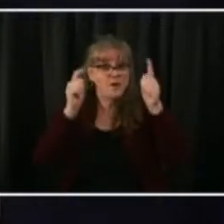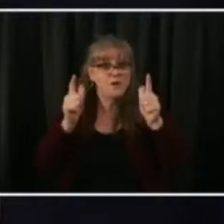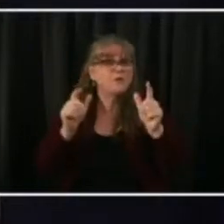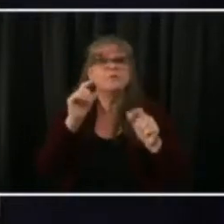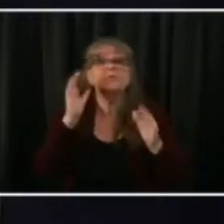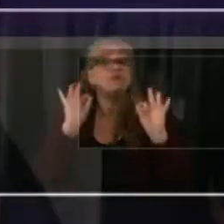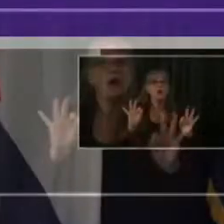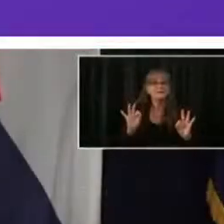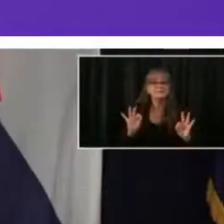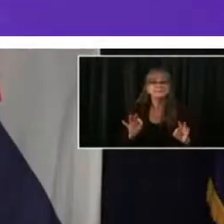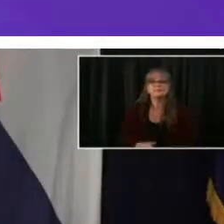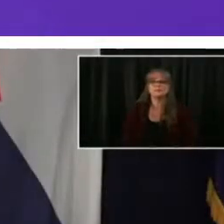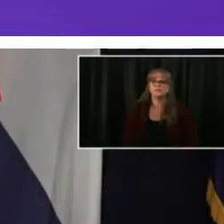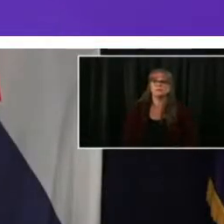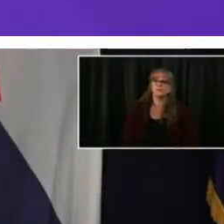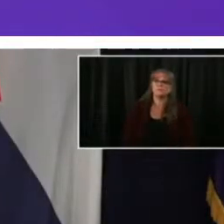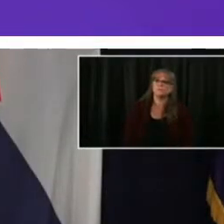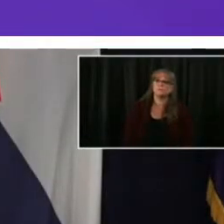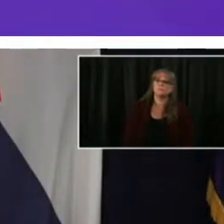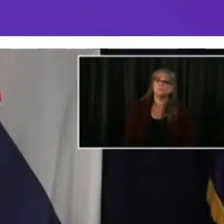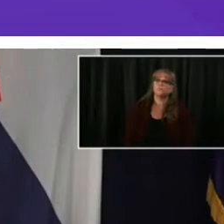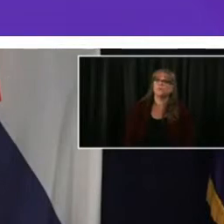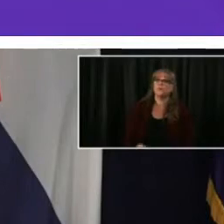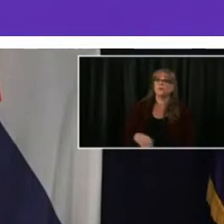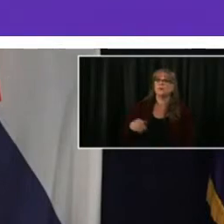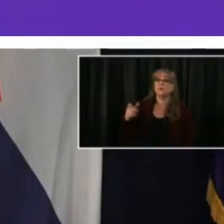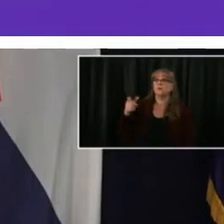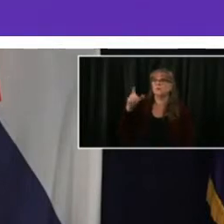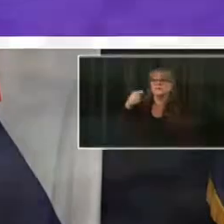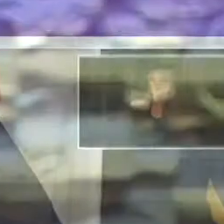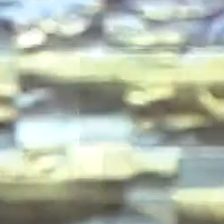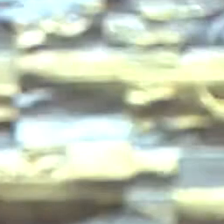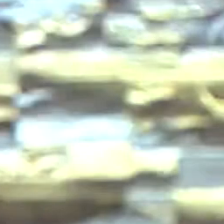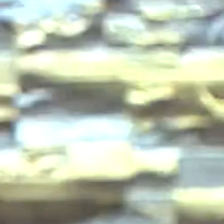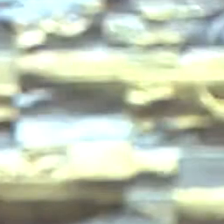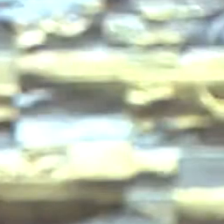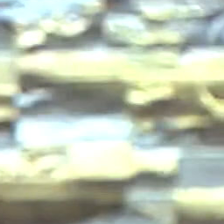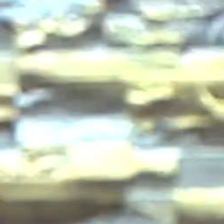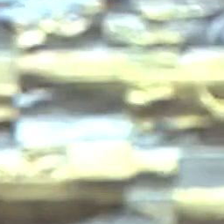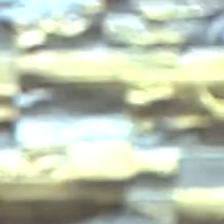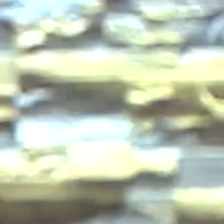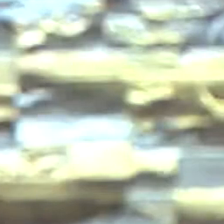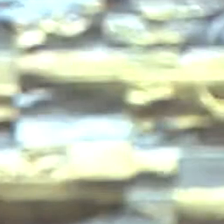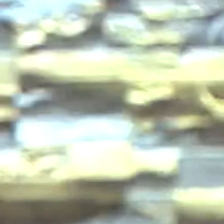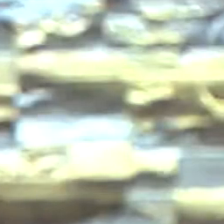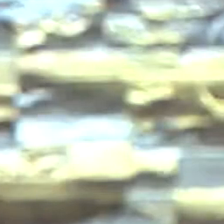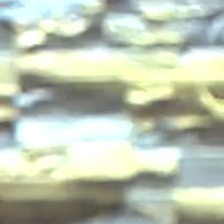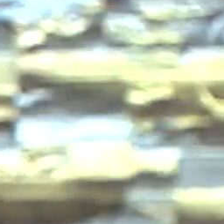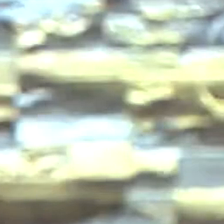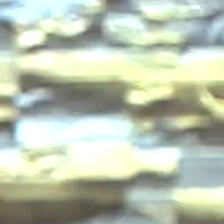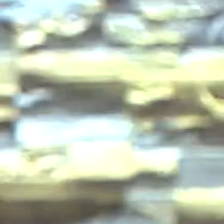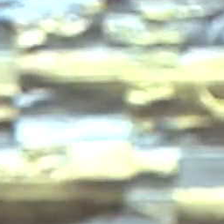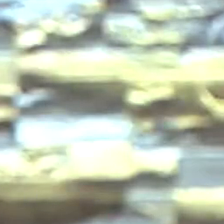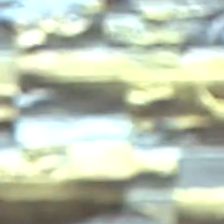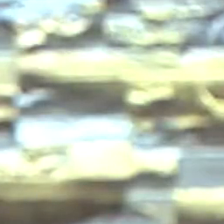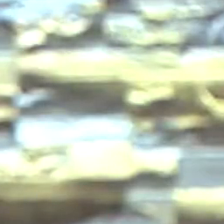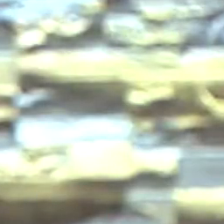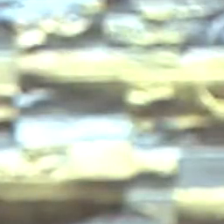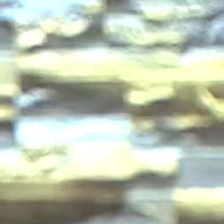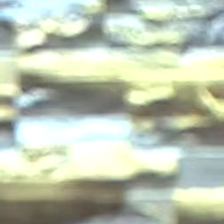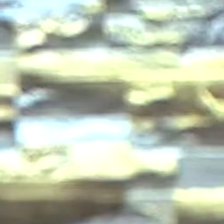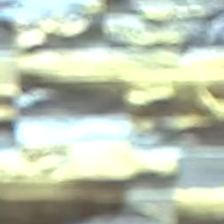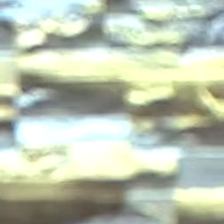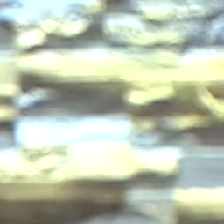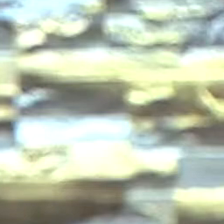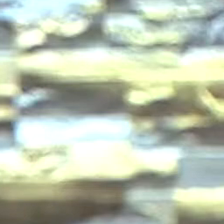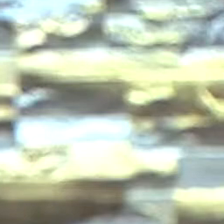All right, and that was Governor Jared Polis giving us an update for where we stand with the COVID-19 distribution plan here in the state of Colorado. Just to give you guys a few